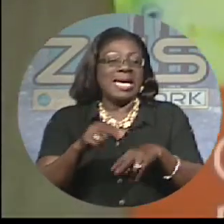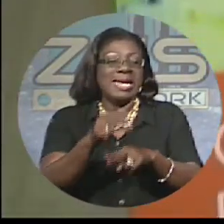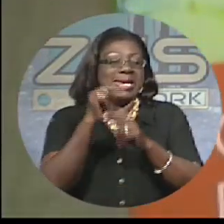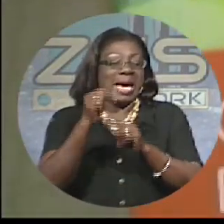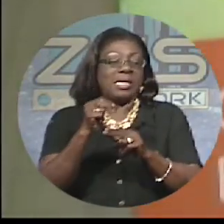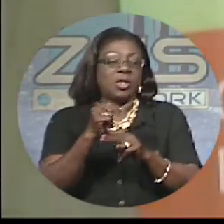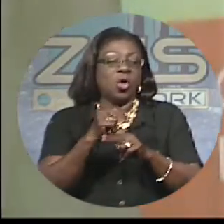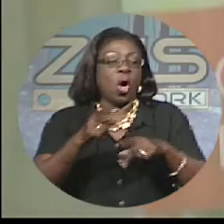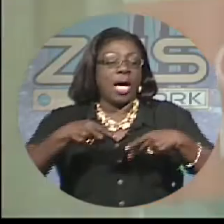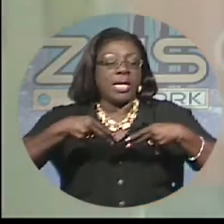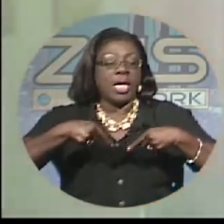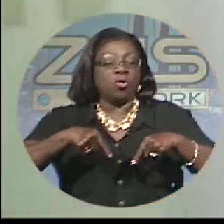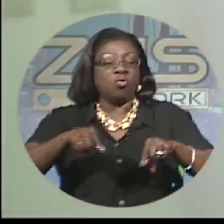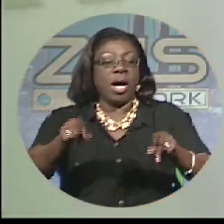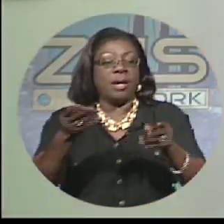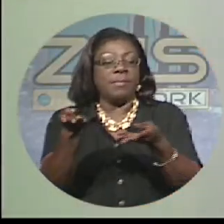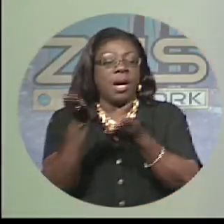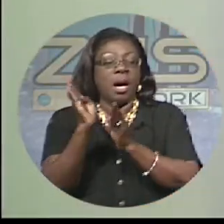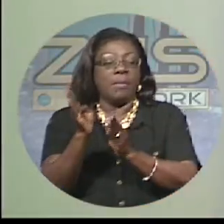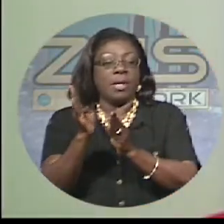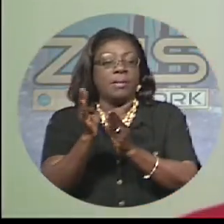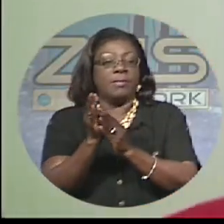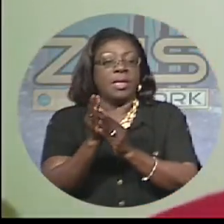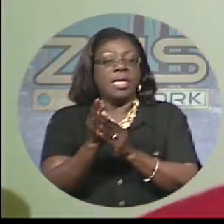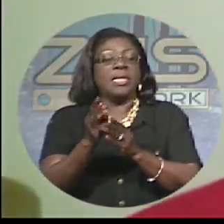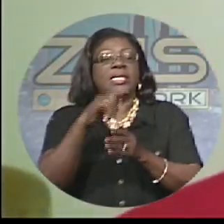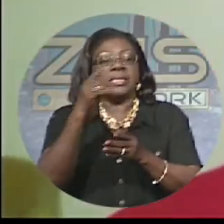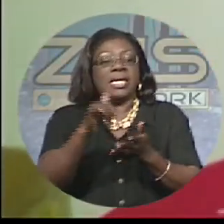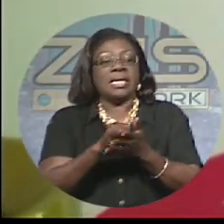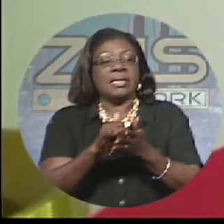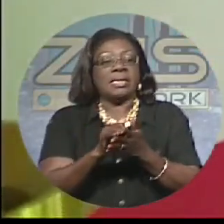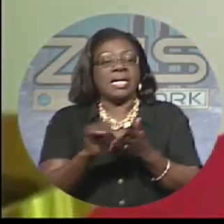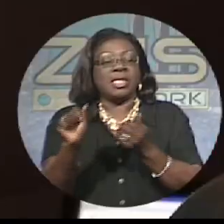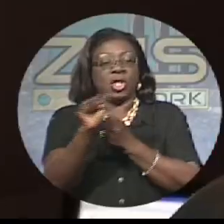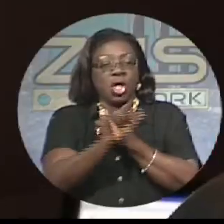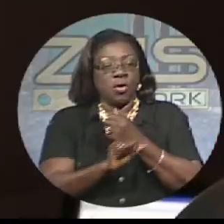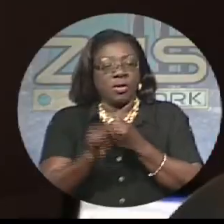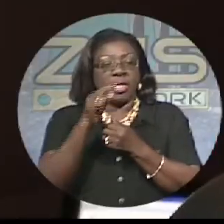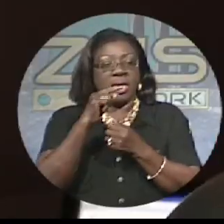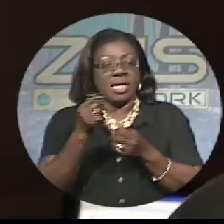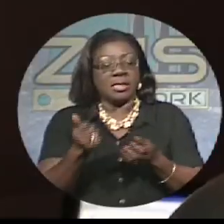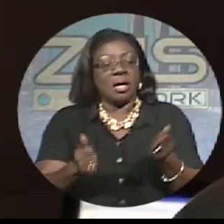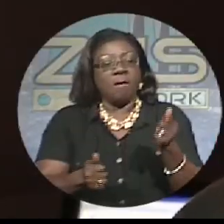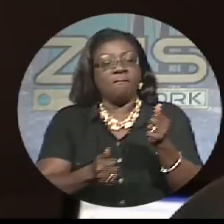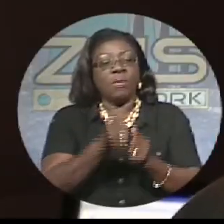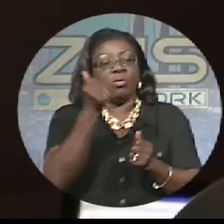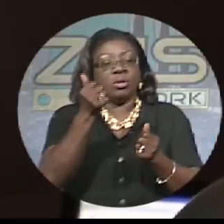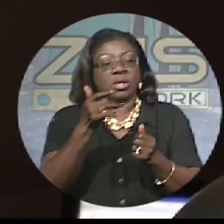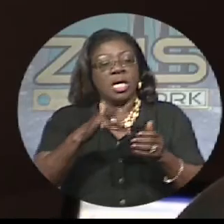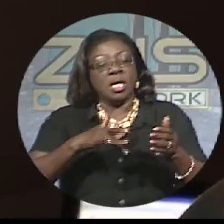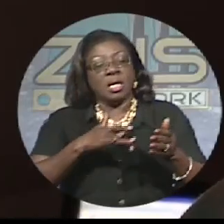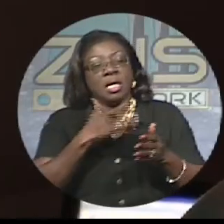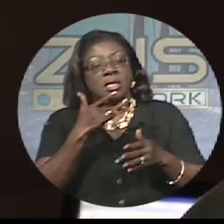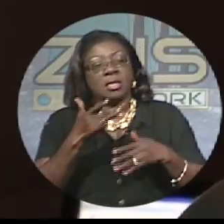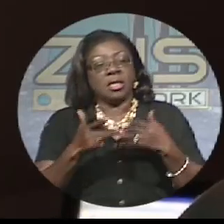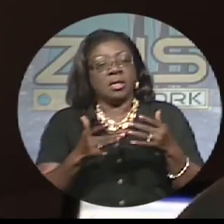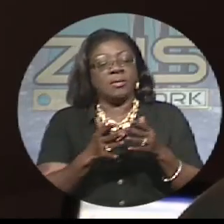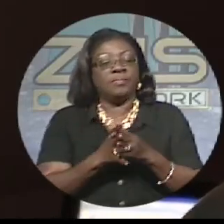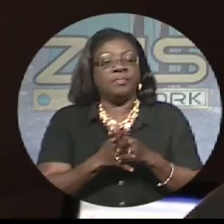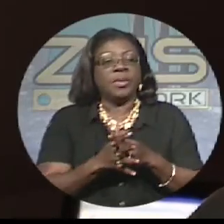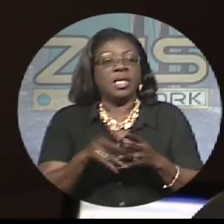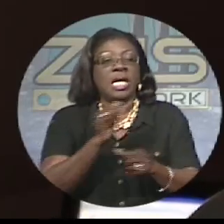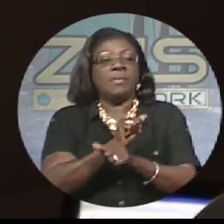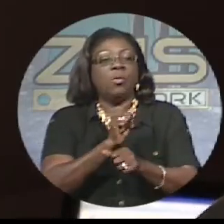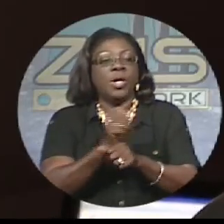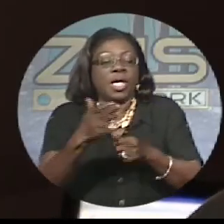Dame said security is a paramount concern. We've been working very closely with the Royal Bahamas Police Force and the